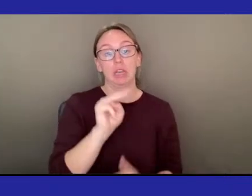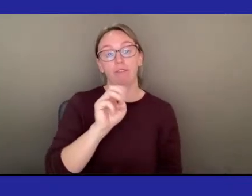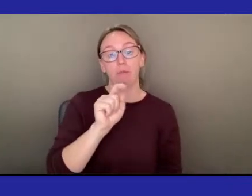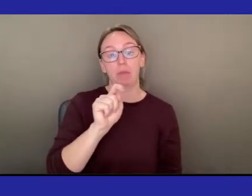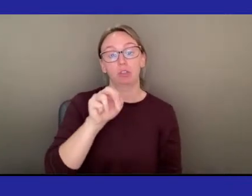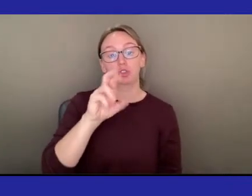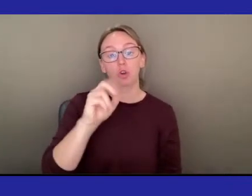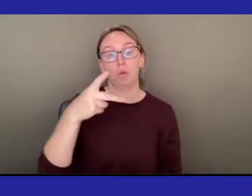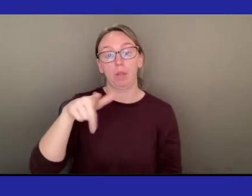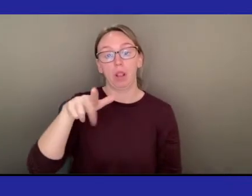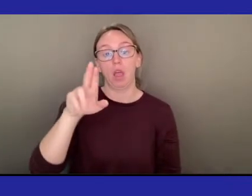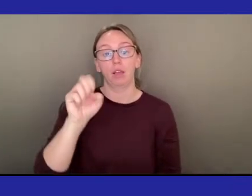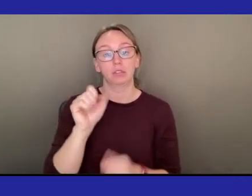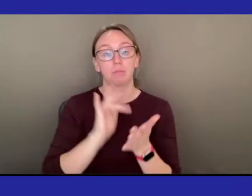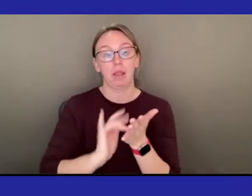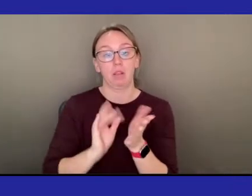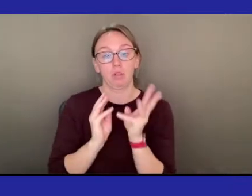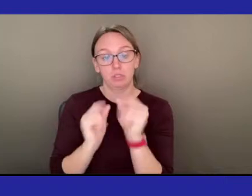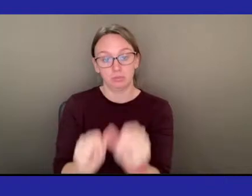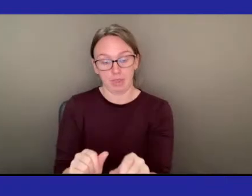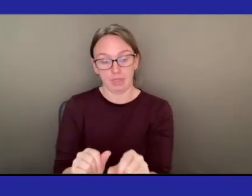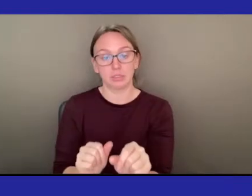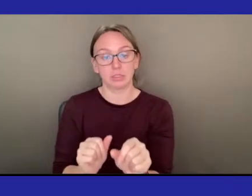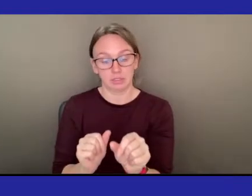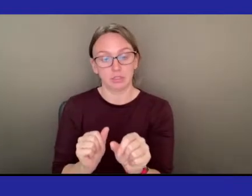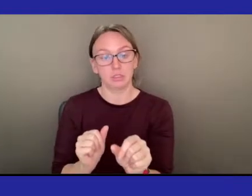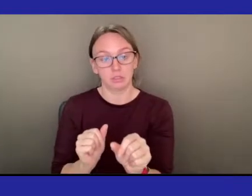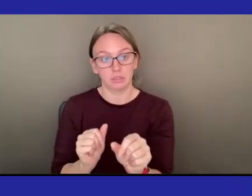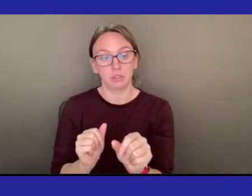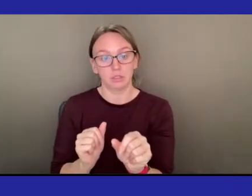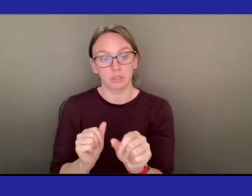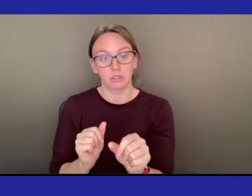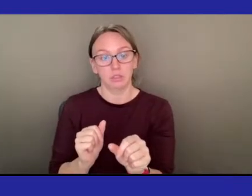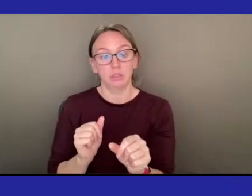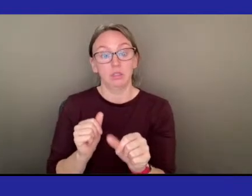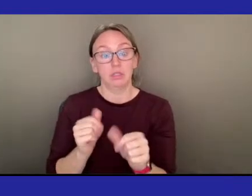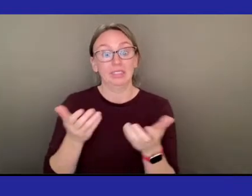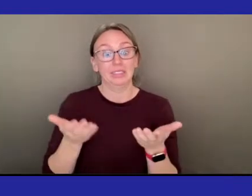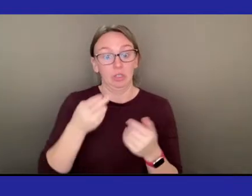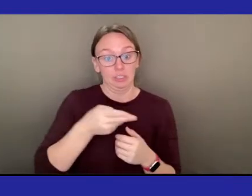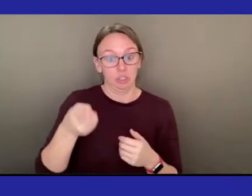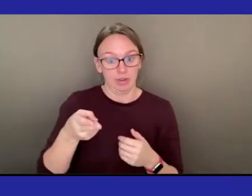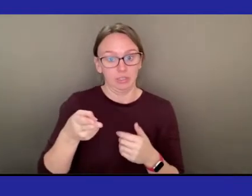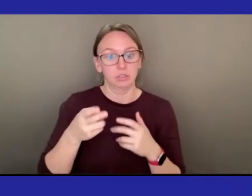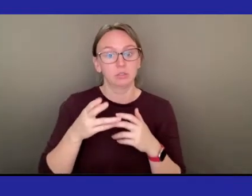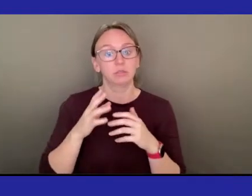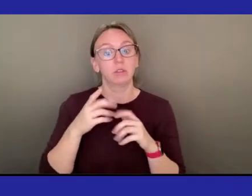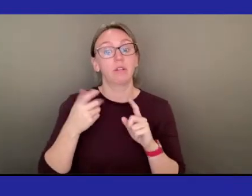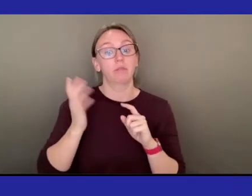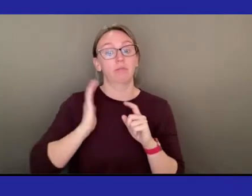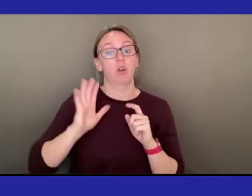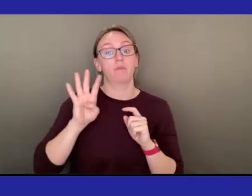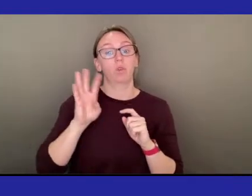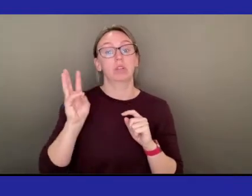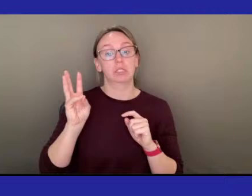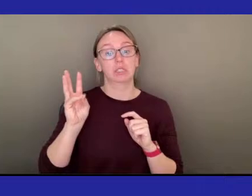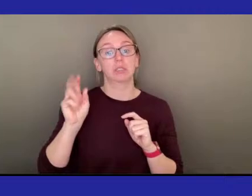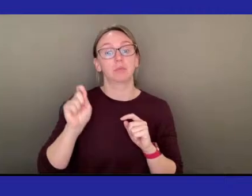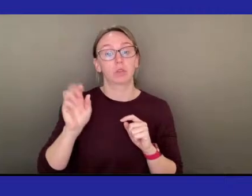dropped from, or MetroPlus medical spend at H&H dropped from 46 to about